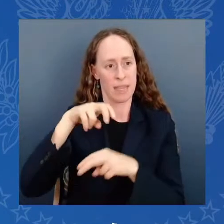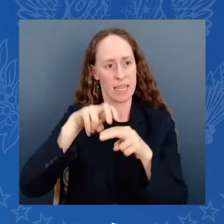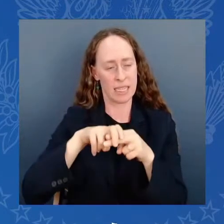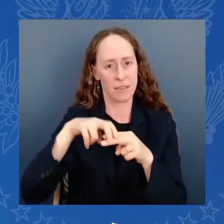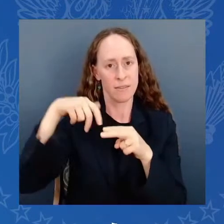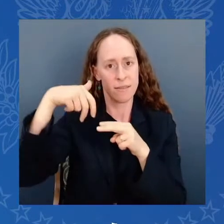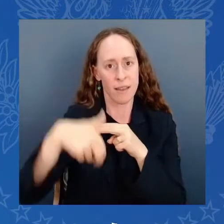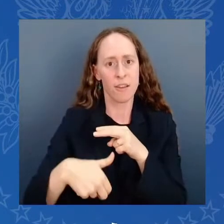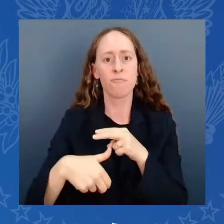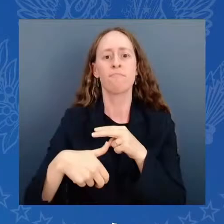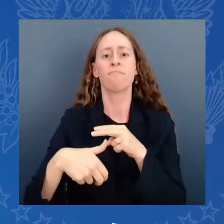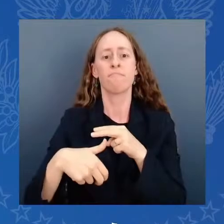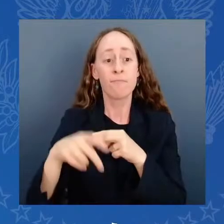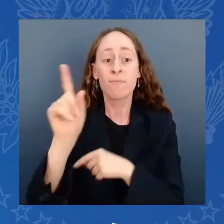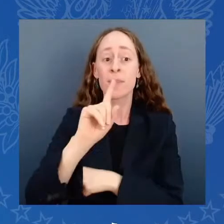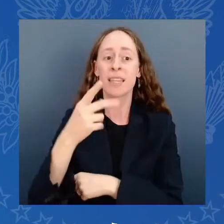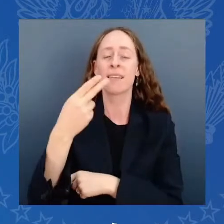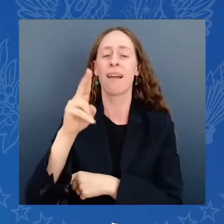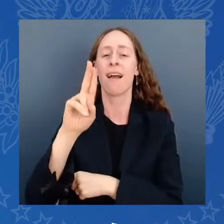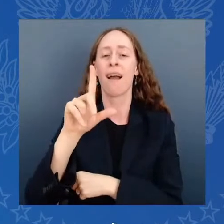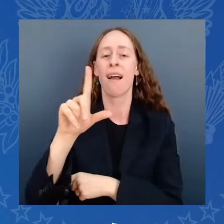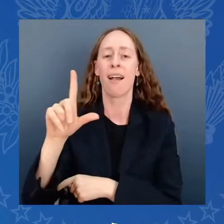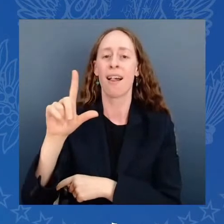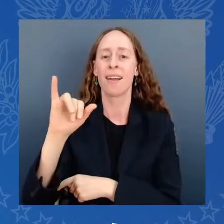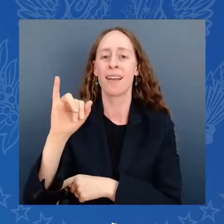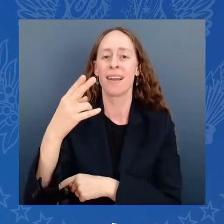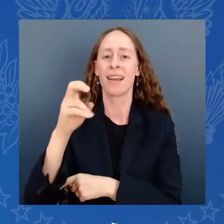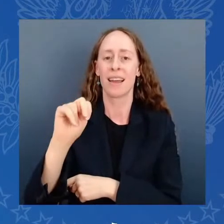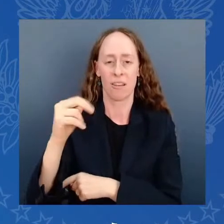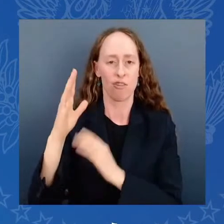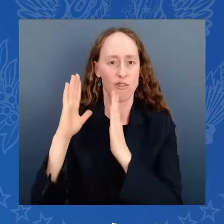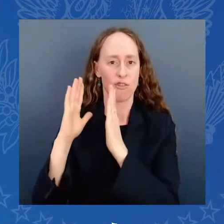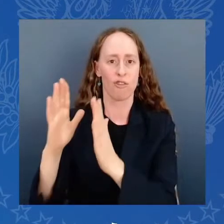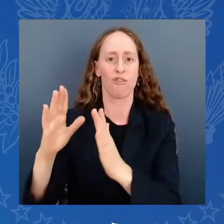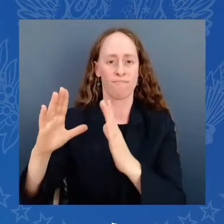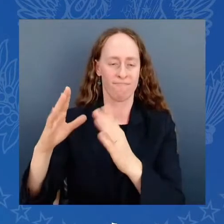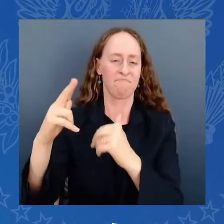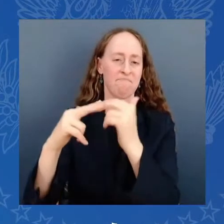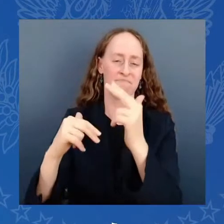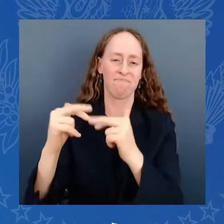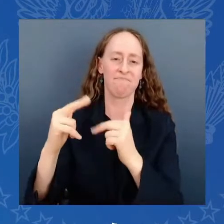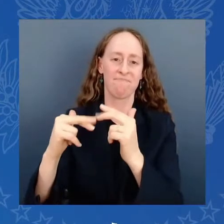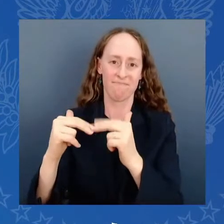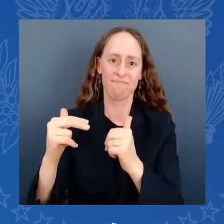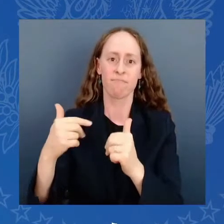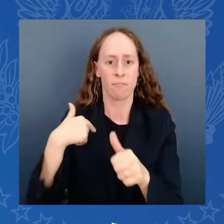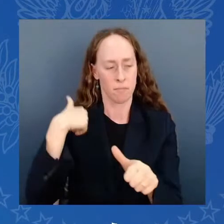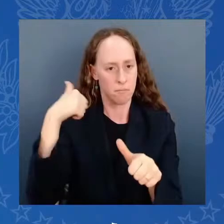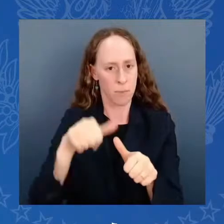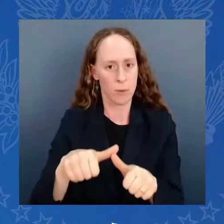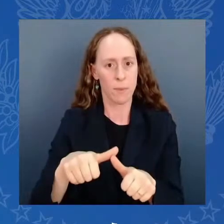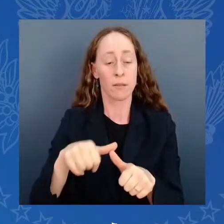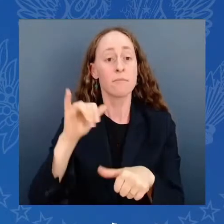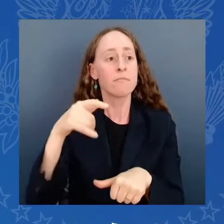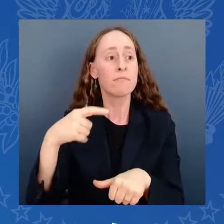Hall at the university, listening on a transistor radio with 3 other people. Seemed